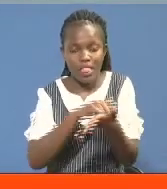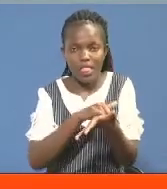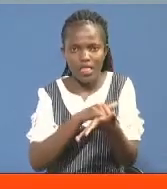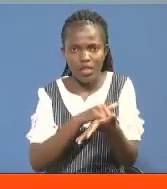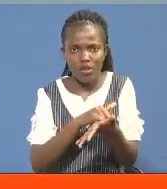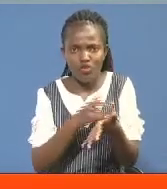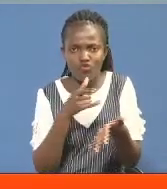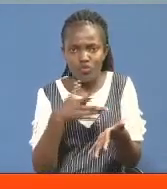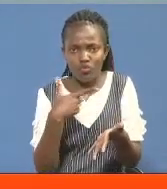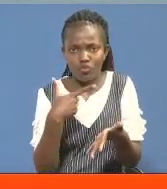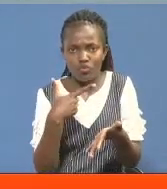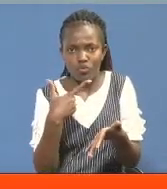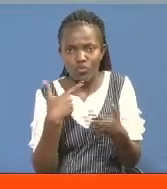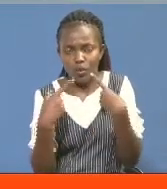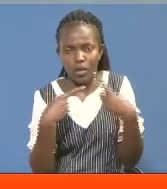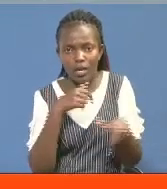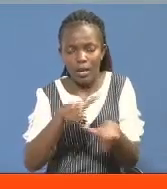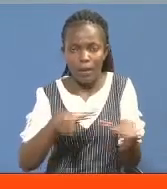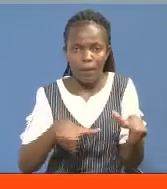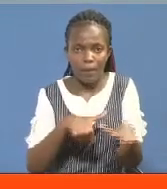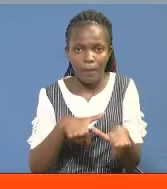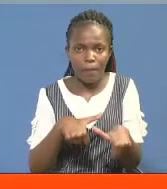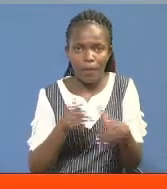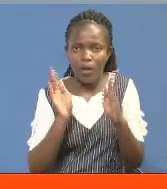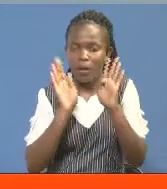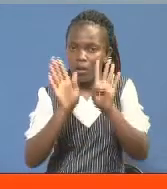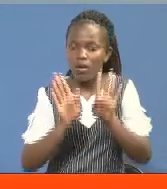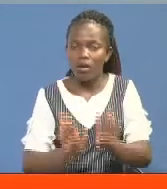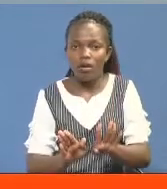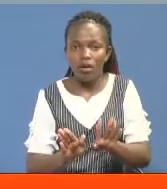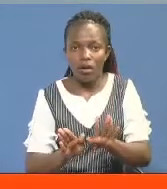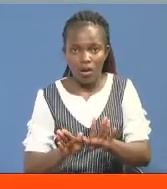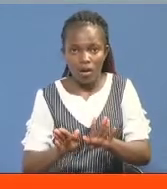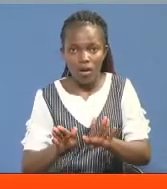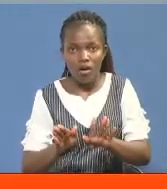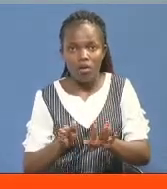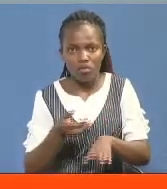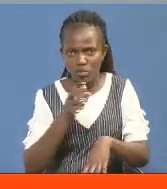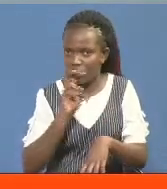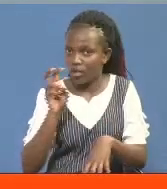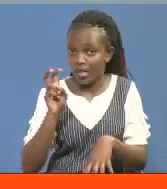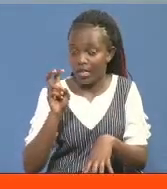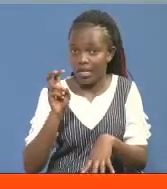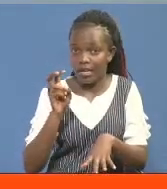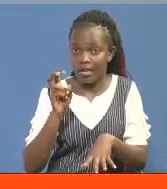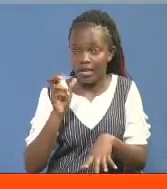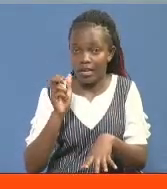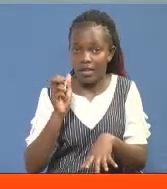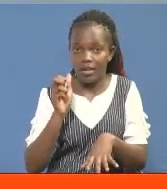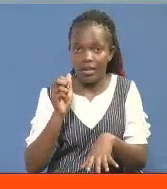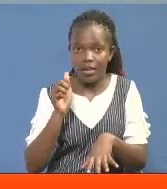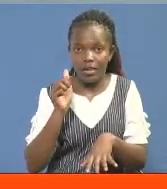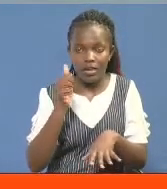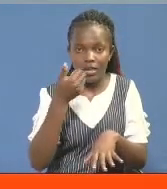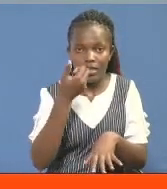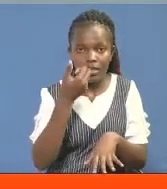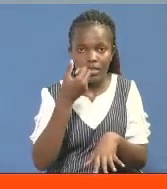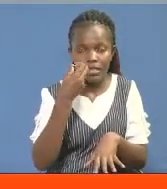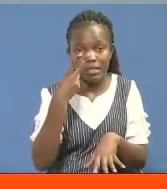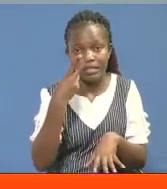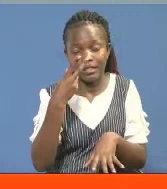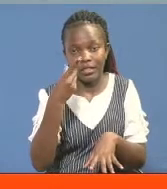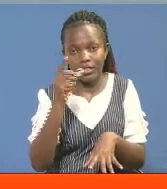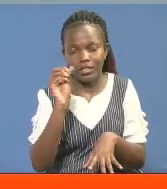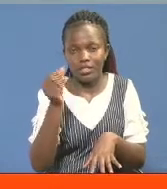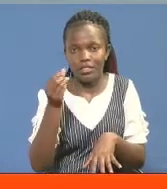But what you're talking about, it being meaningful, according to Article 10 of the Constitution, is not what we are seeing on ground. Since the process